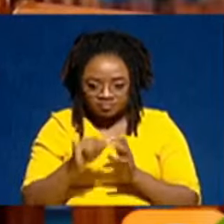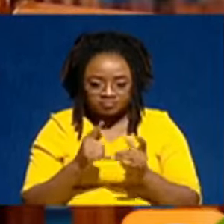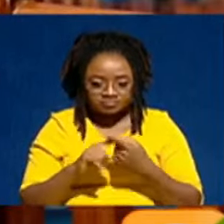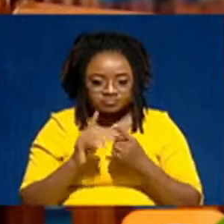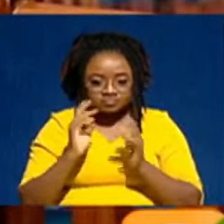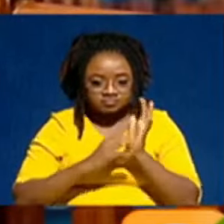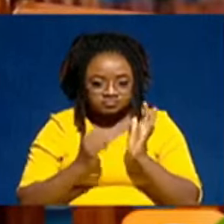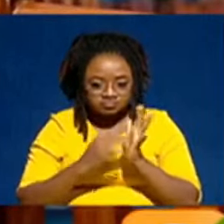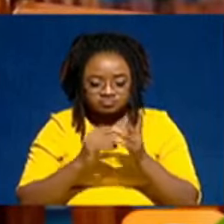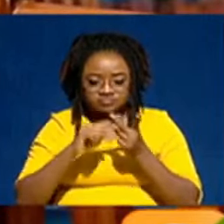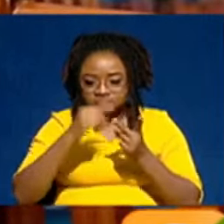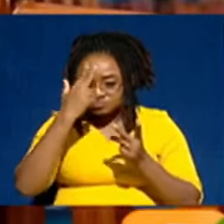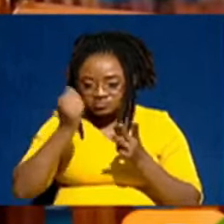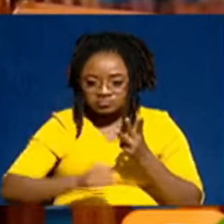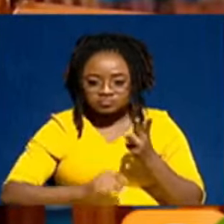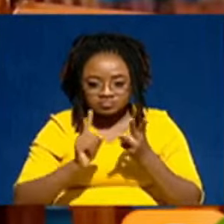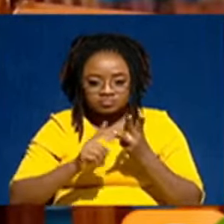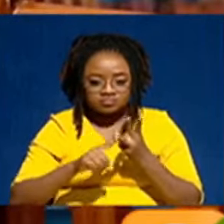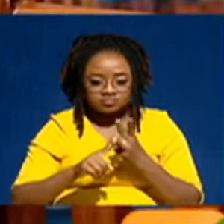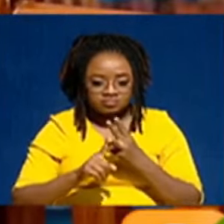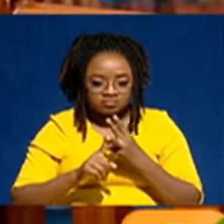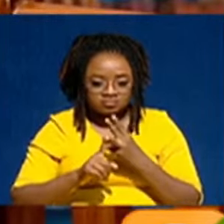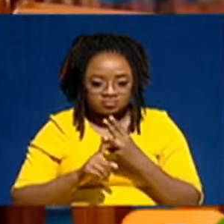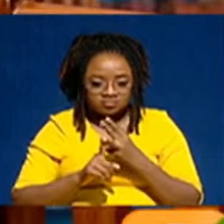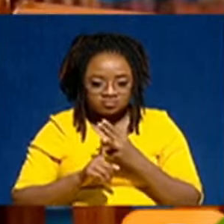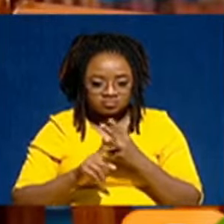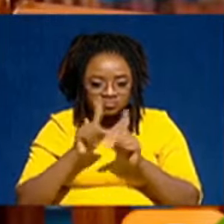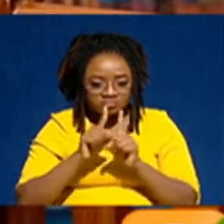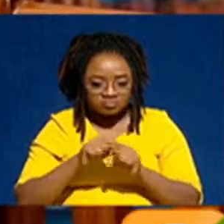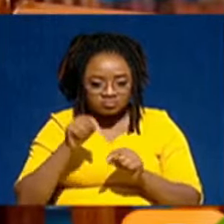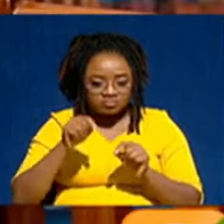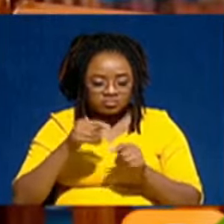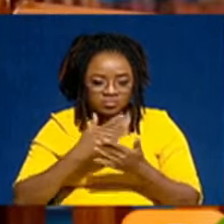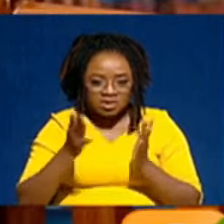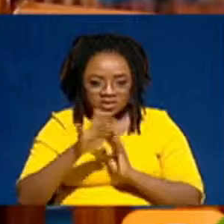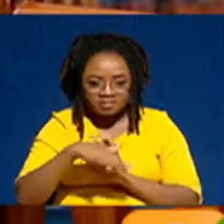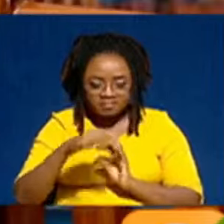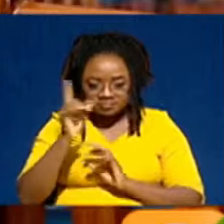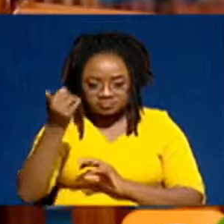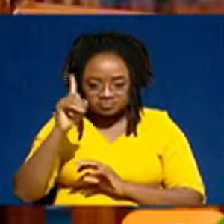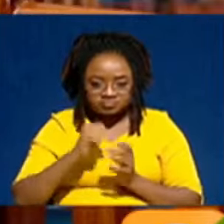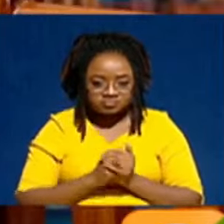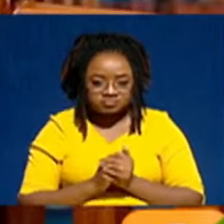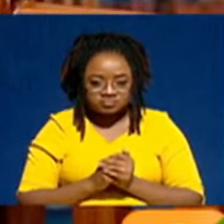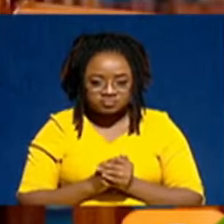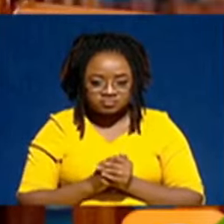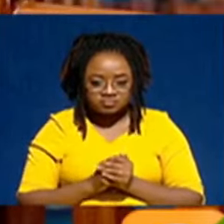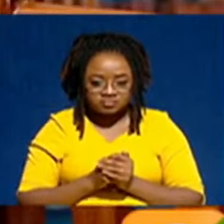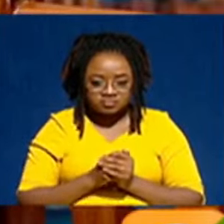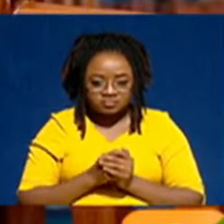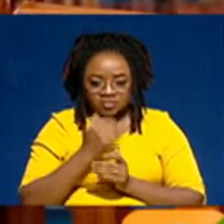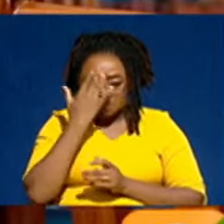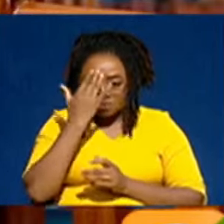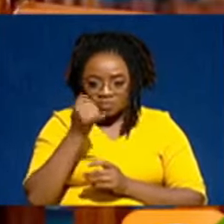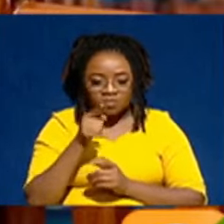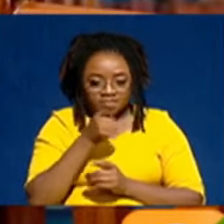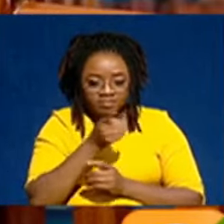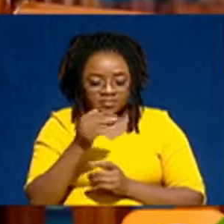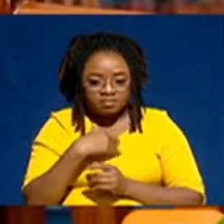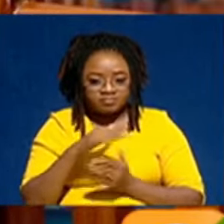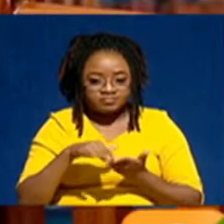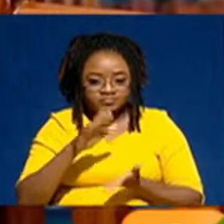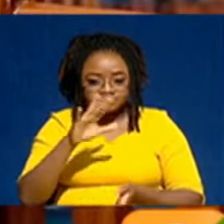Machakos areas of Nairobi. And that is because there they'll find more affordable housing, which